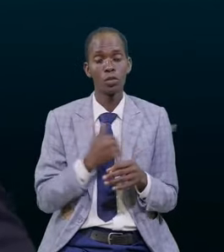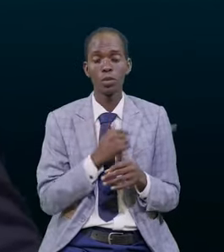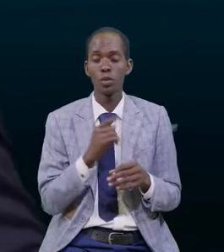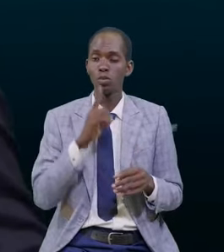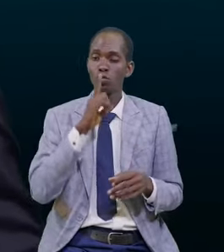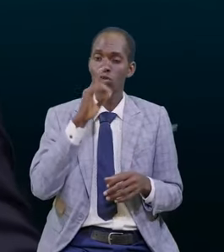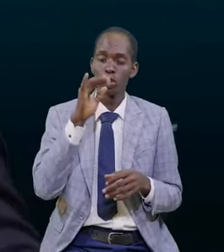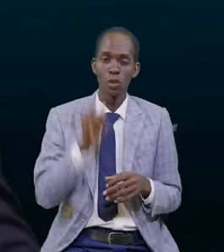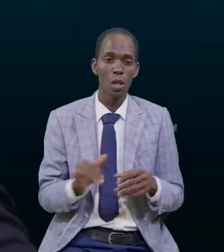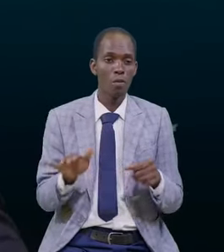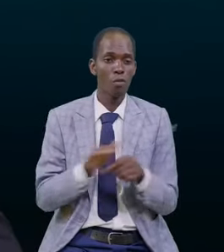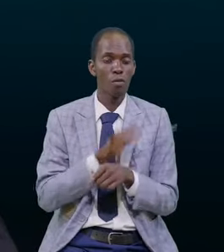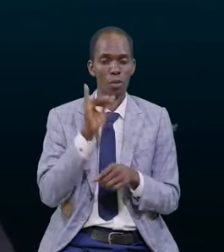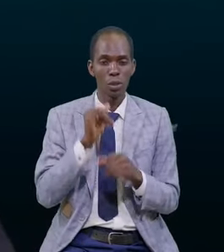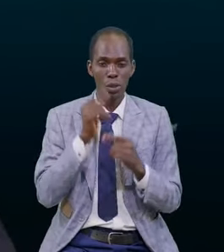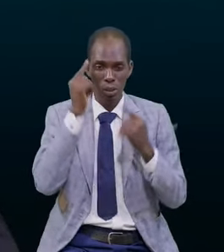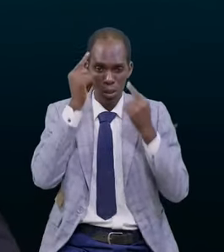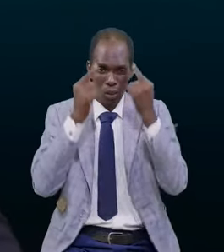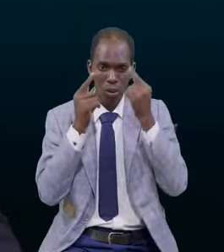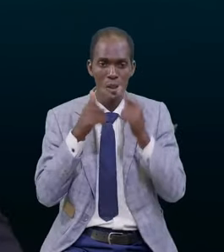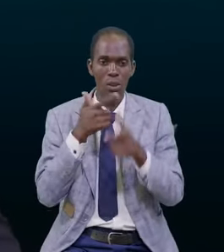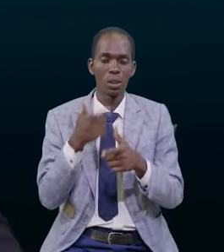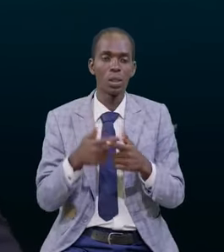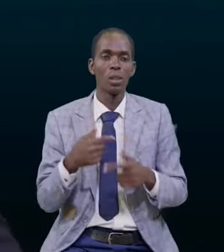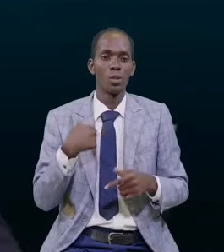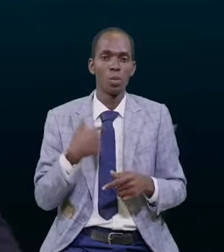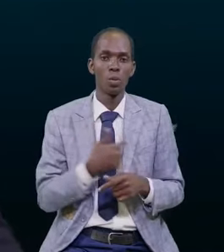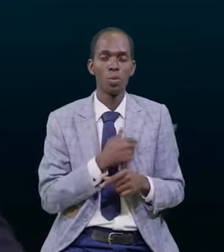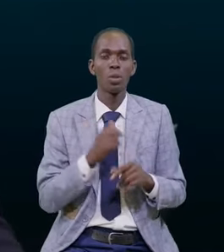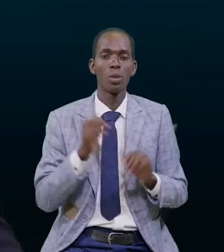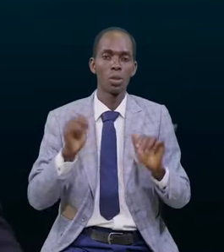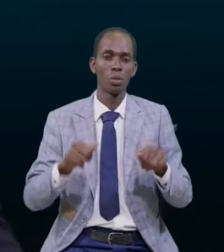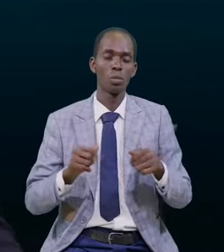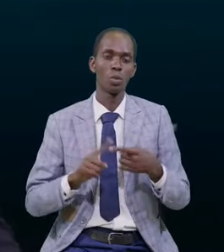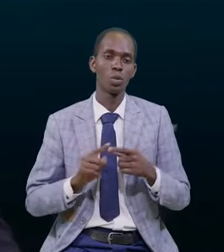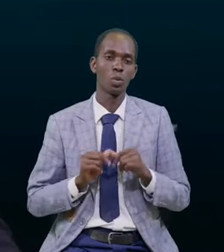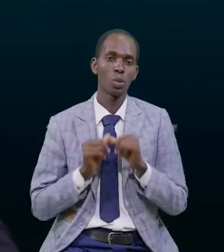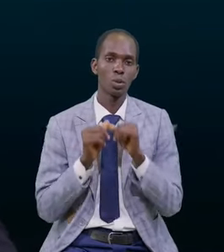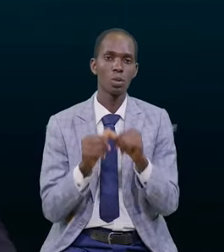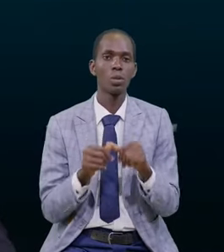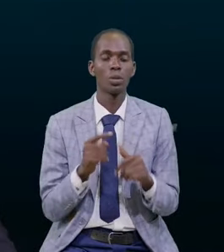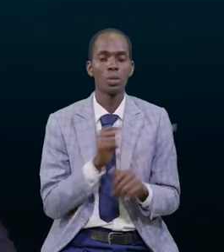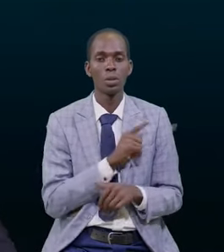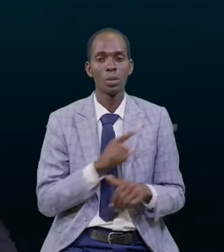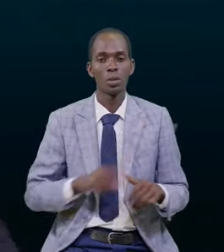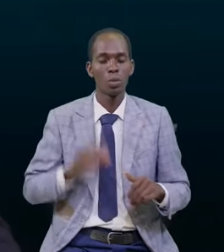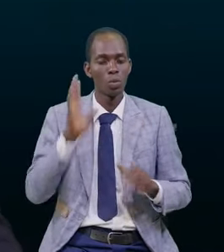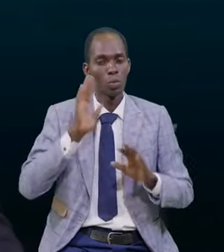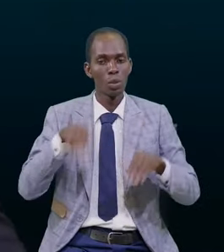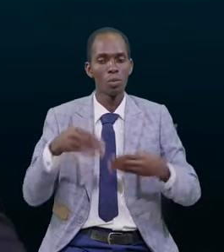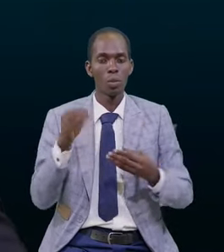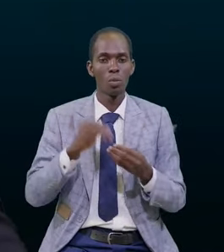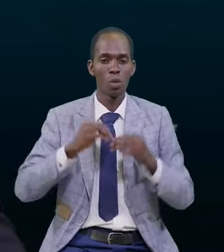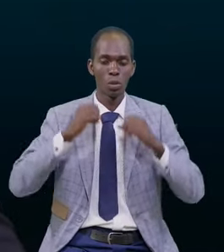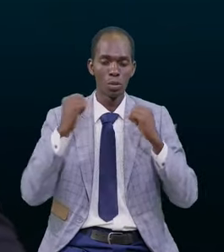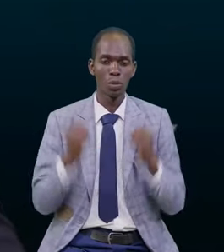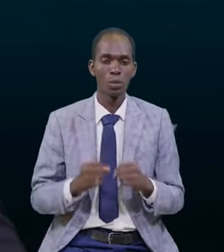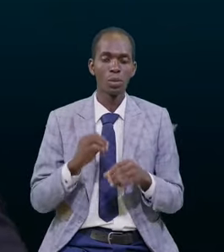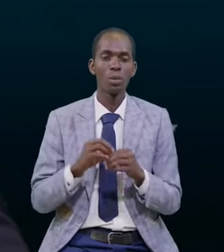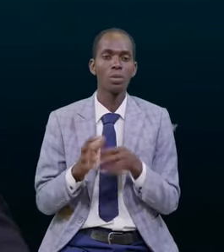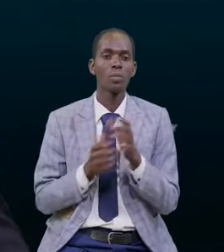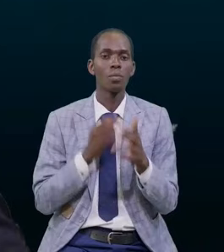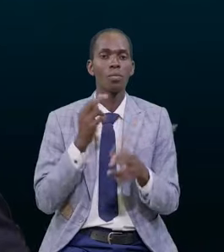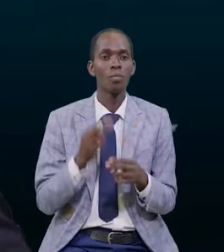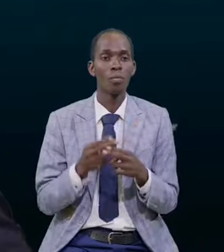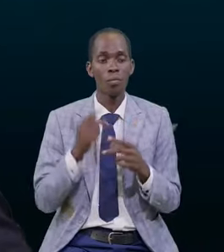able to carry on in the race and the Lord himself will continue to strengthen us even for the race in Jesus name consider